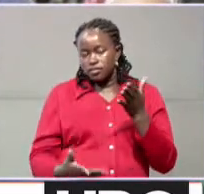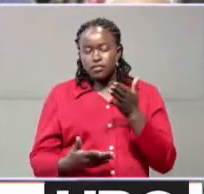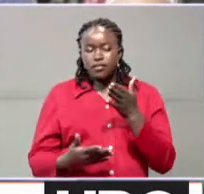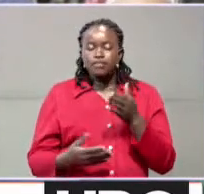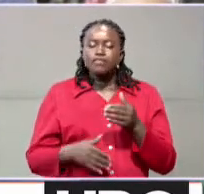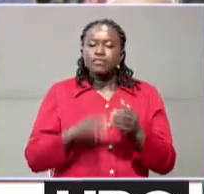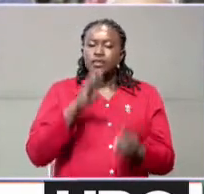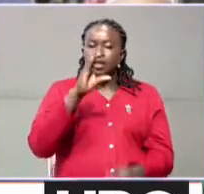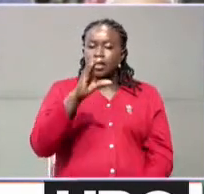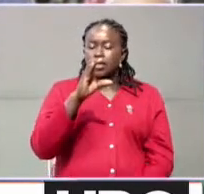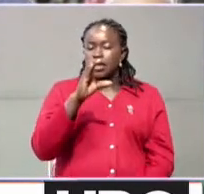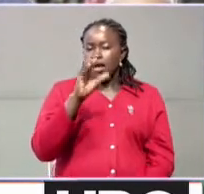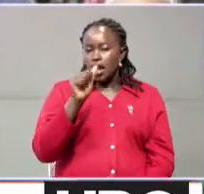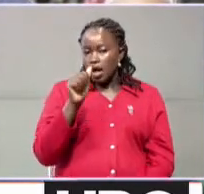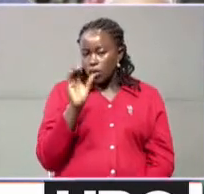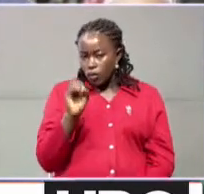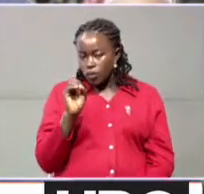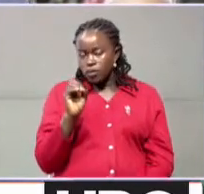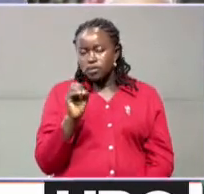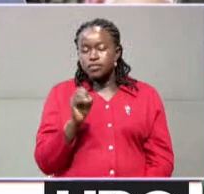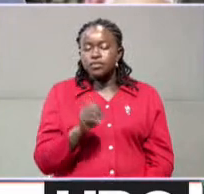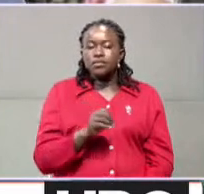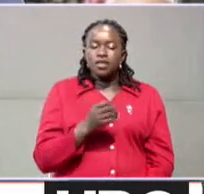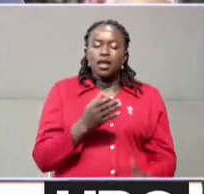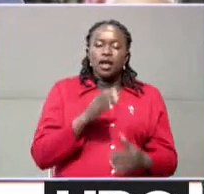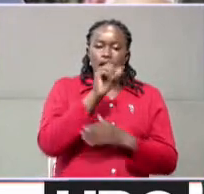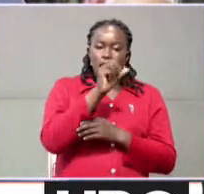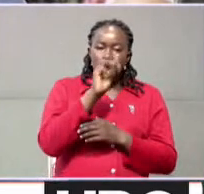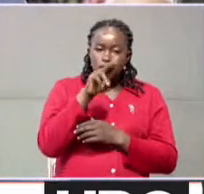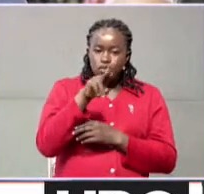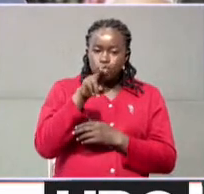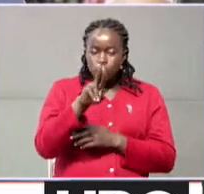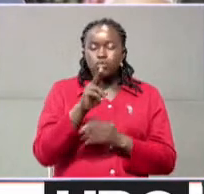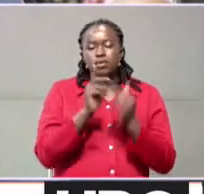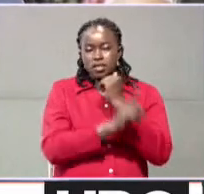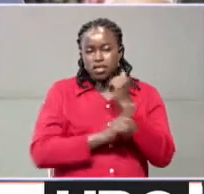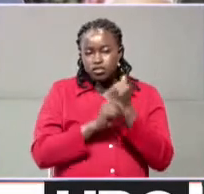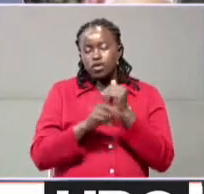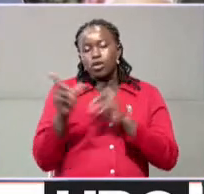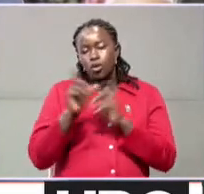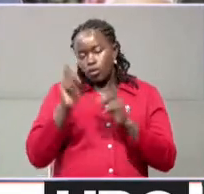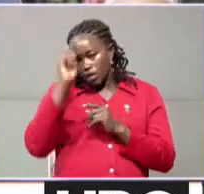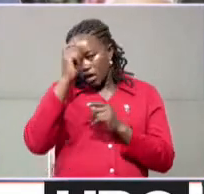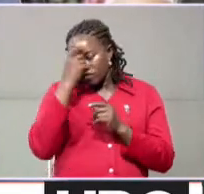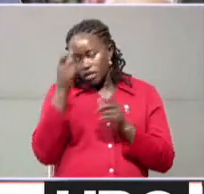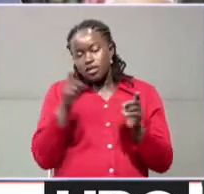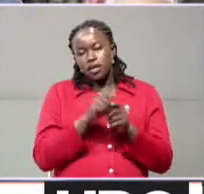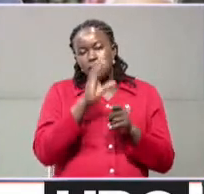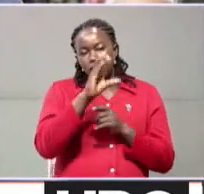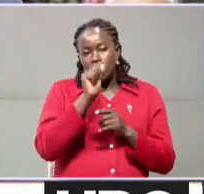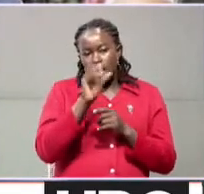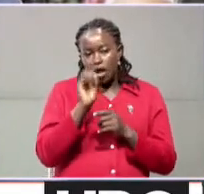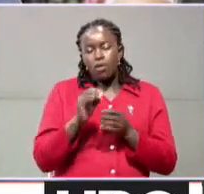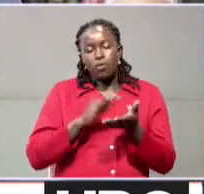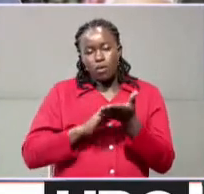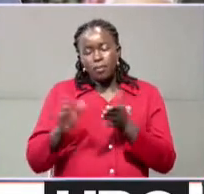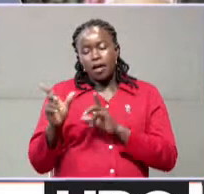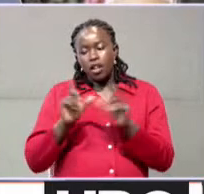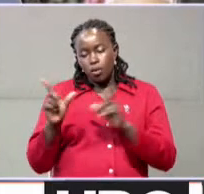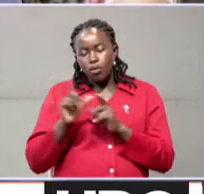chief administrative officer amuro district local government chief administration officer hoima local